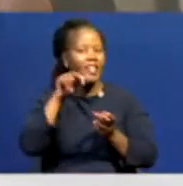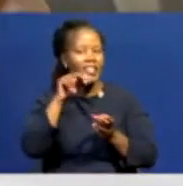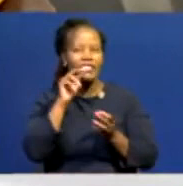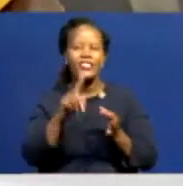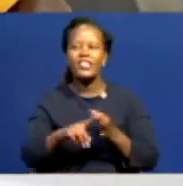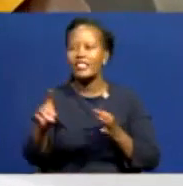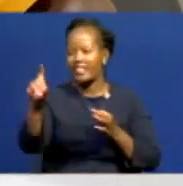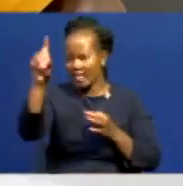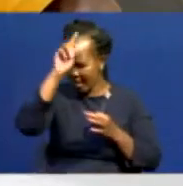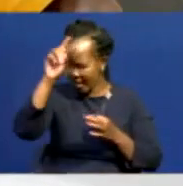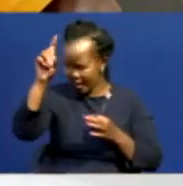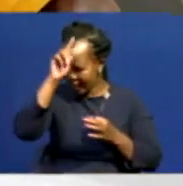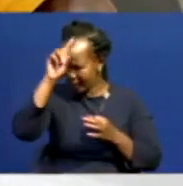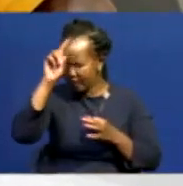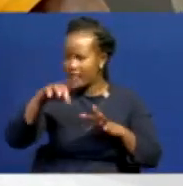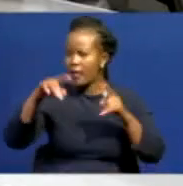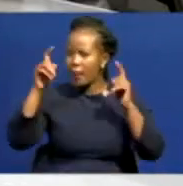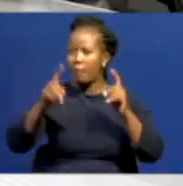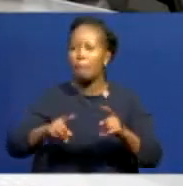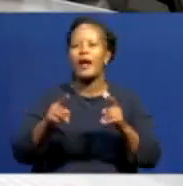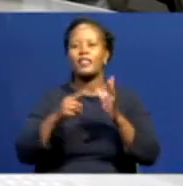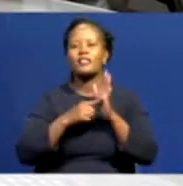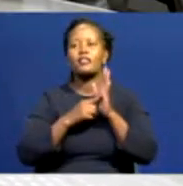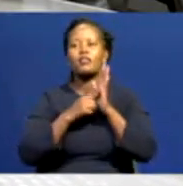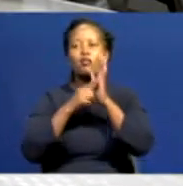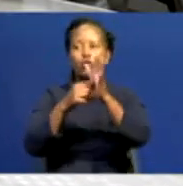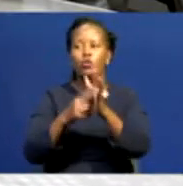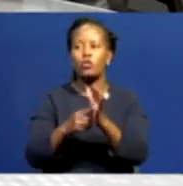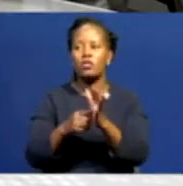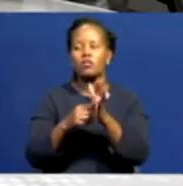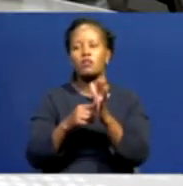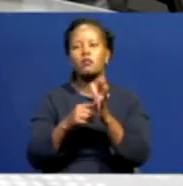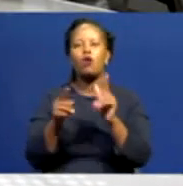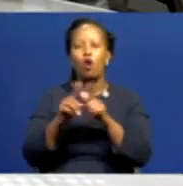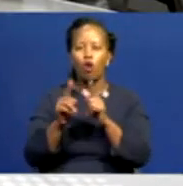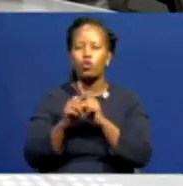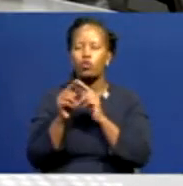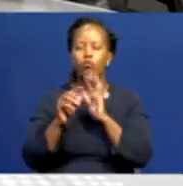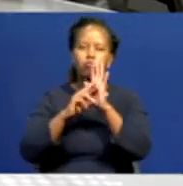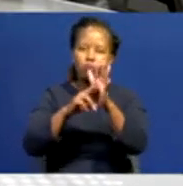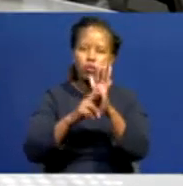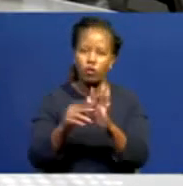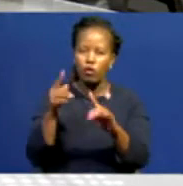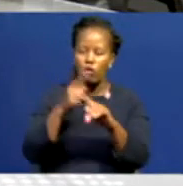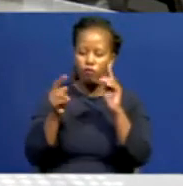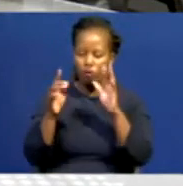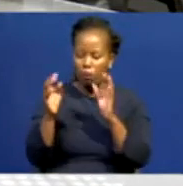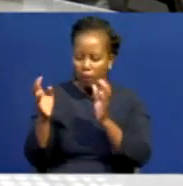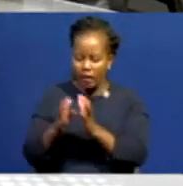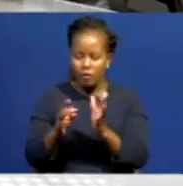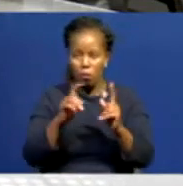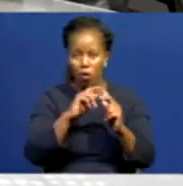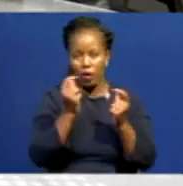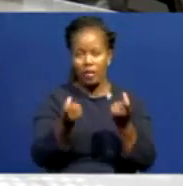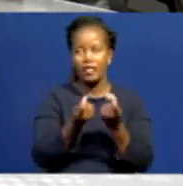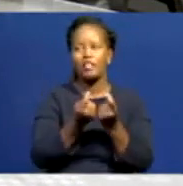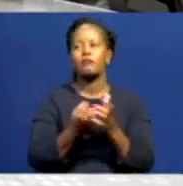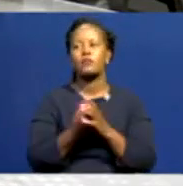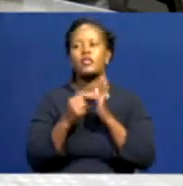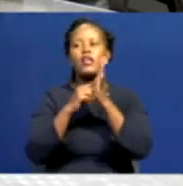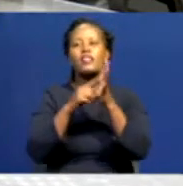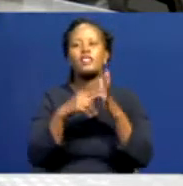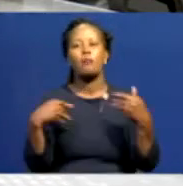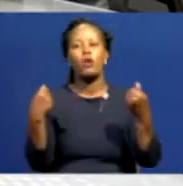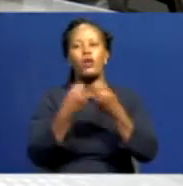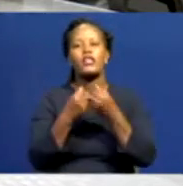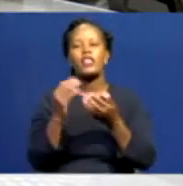to react. Mm-hmm. Sure. To this, the so-called small come from behind. They had to react. Look at the game between